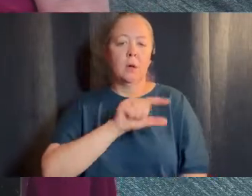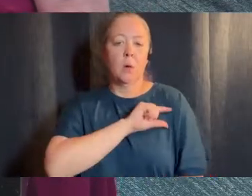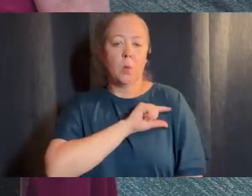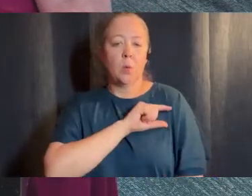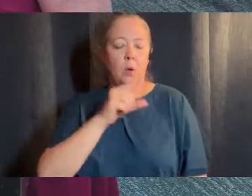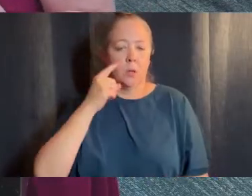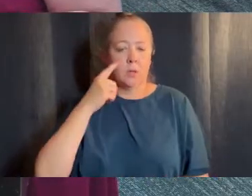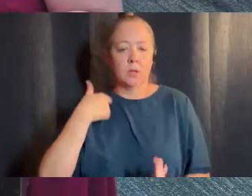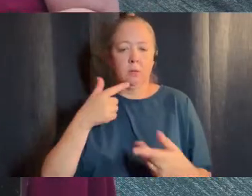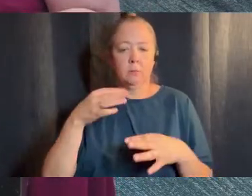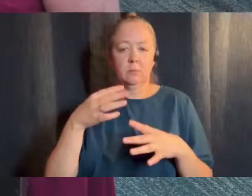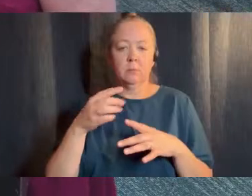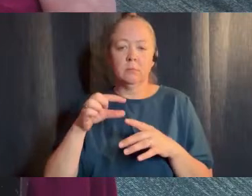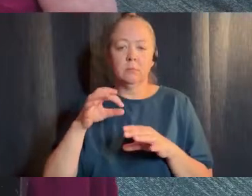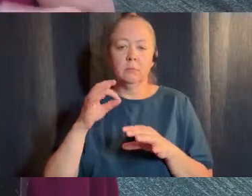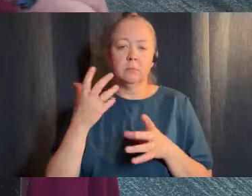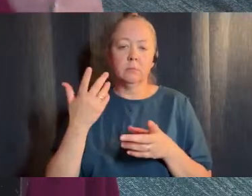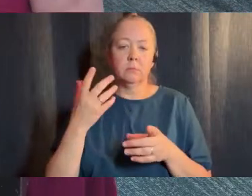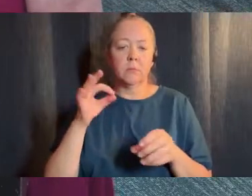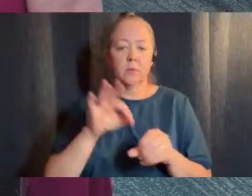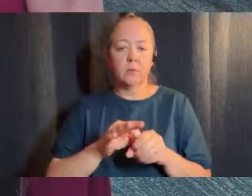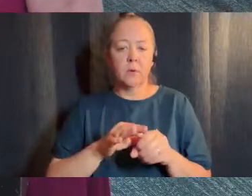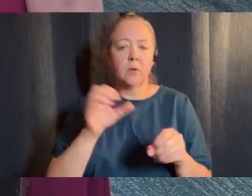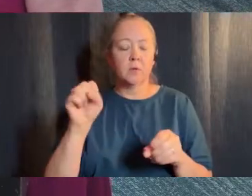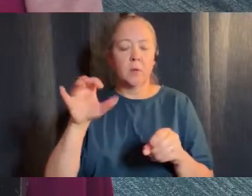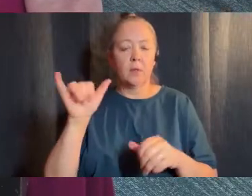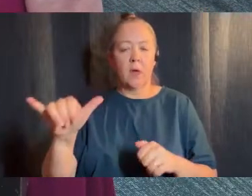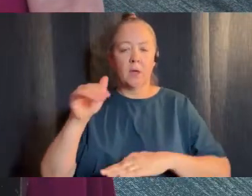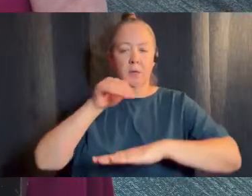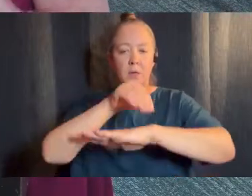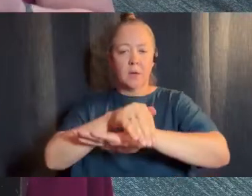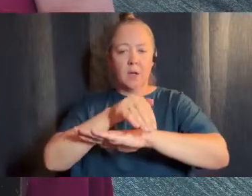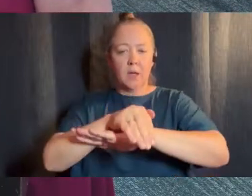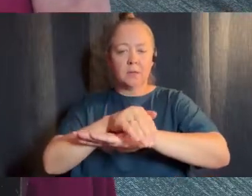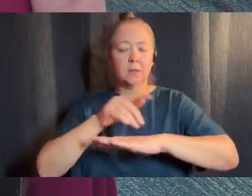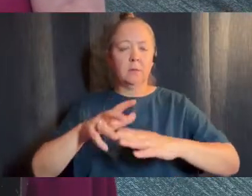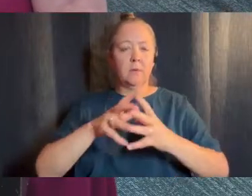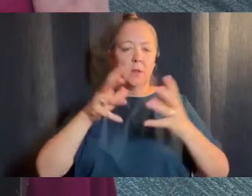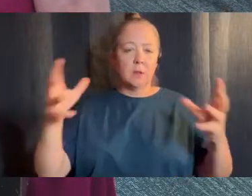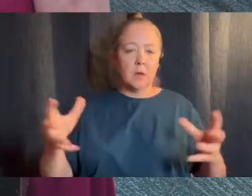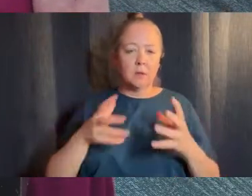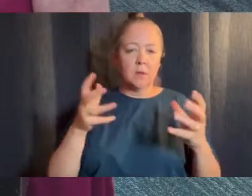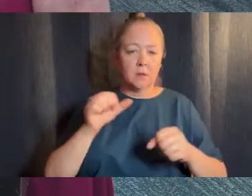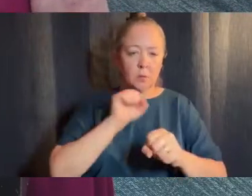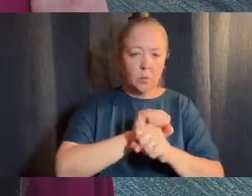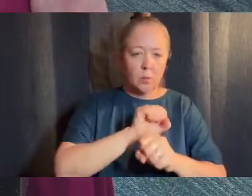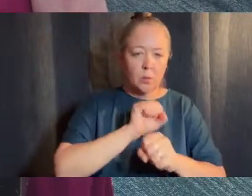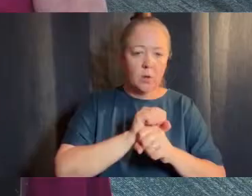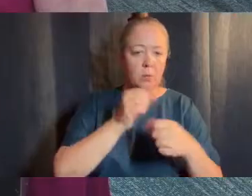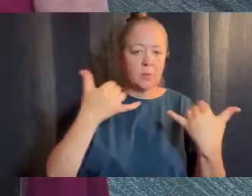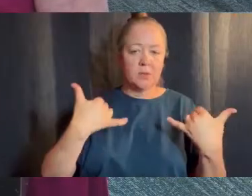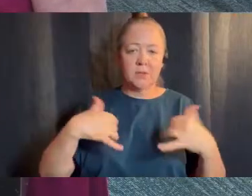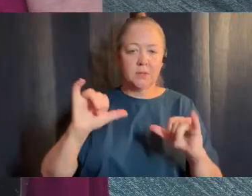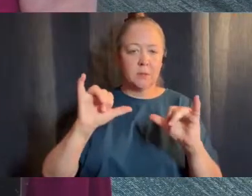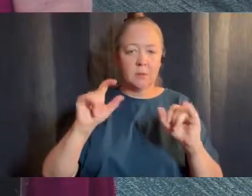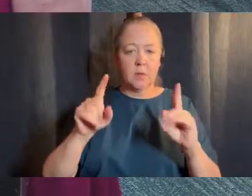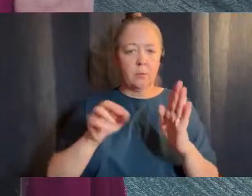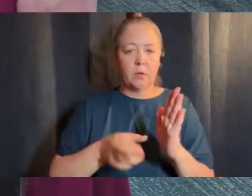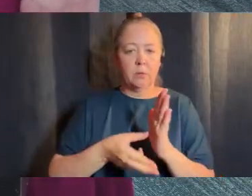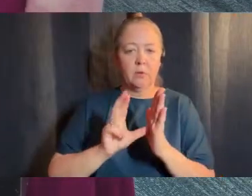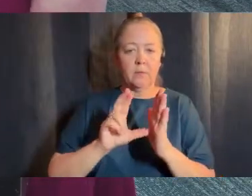throughout the time so that that night, the culmination of lots and lots of work was still able to go through. Beth, thank